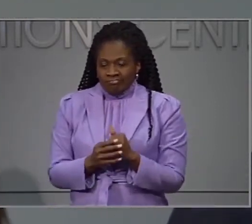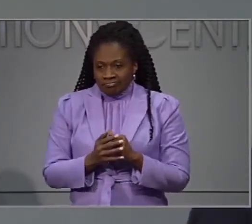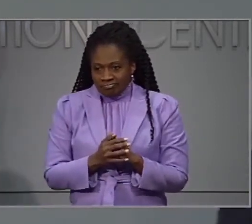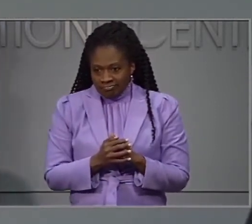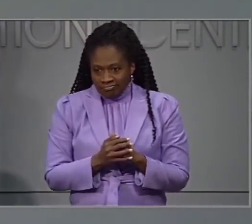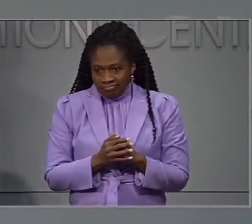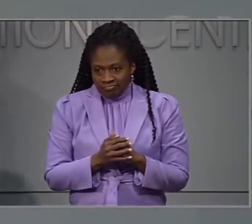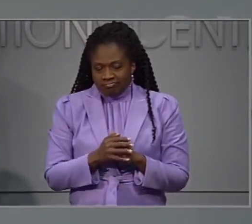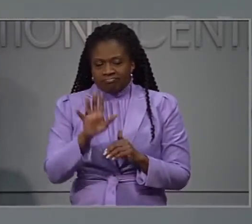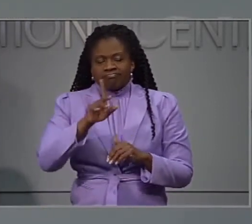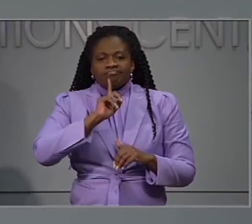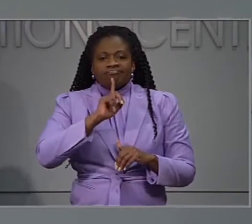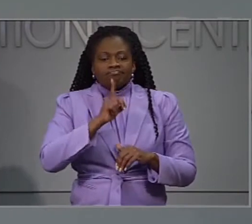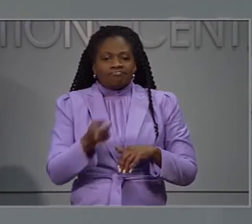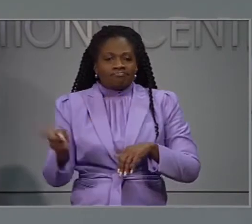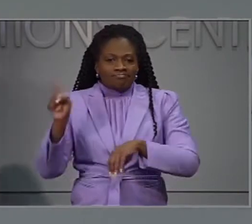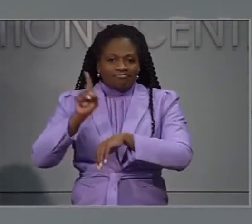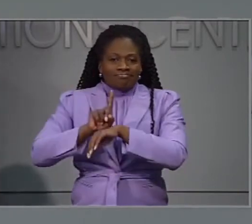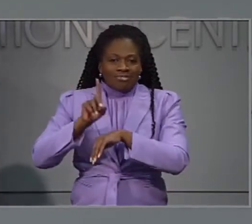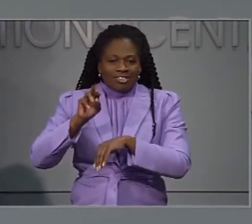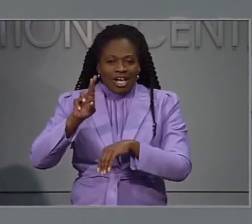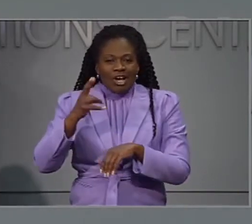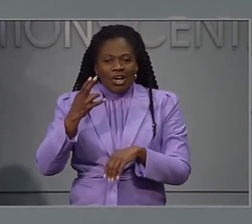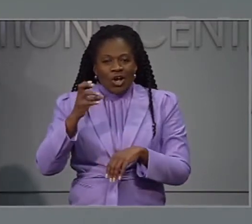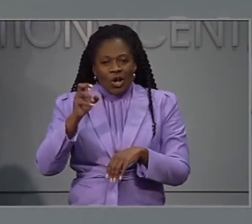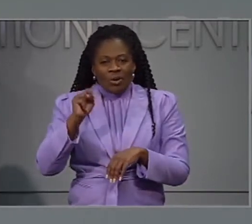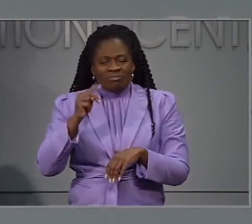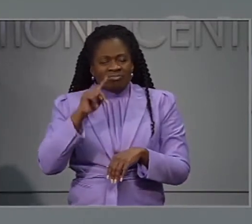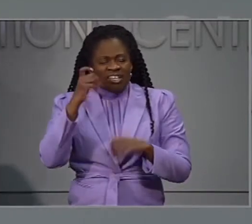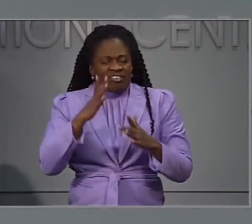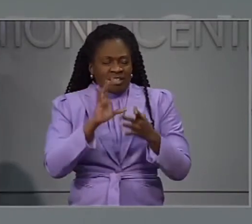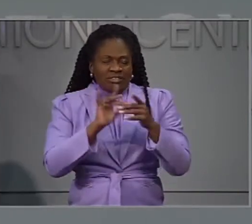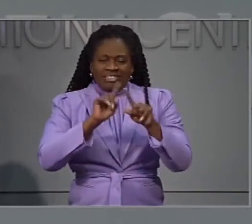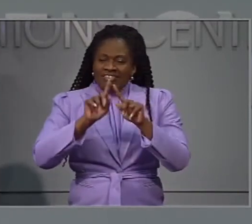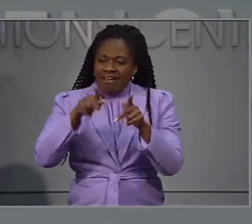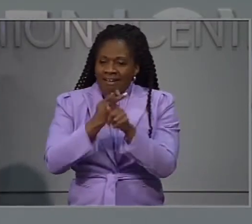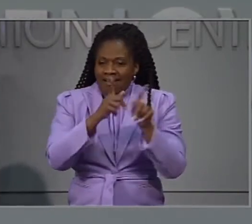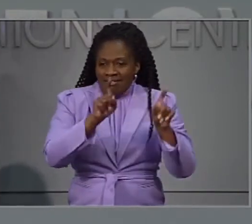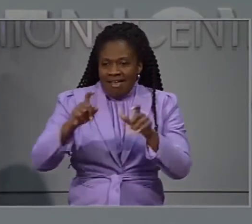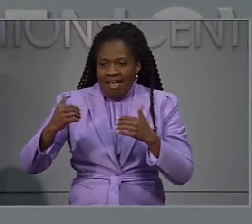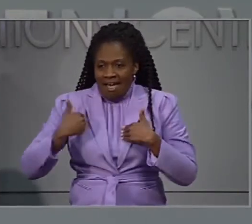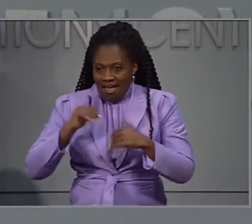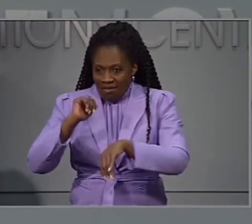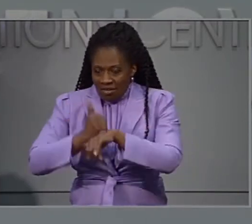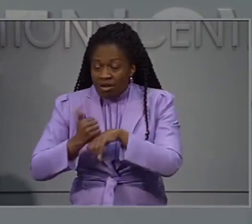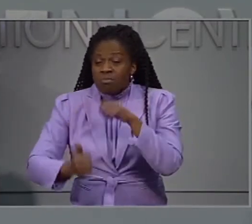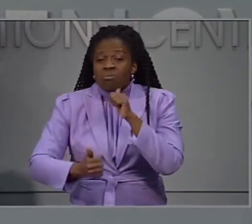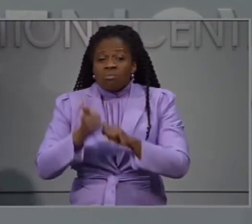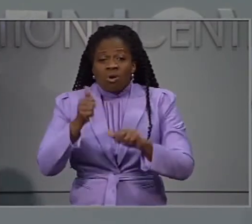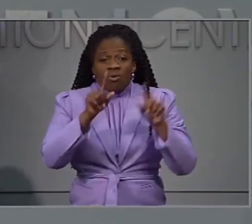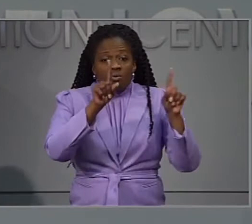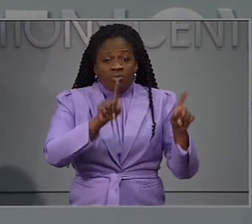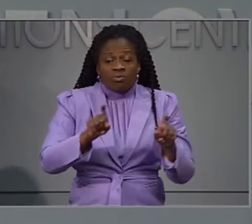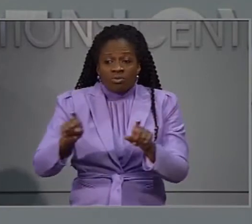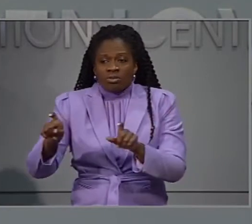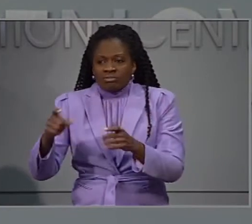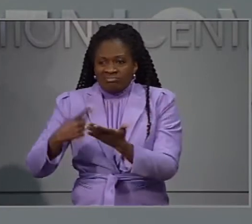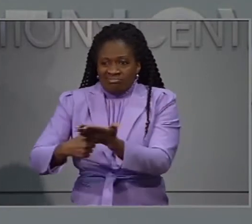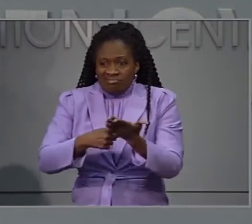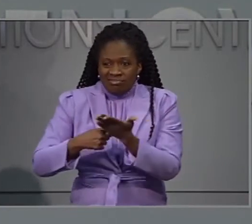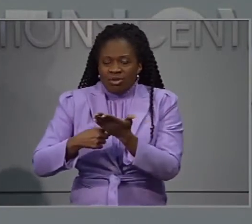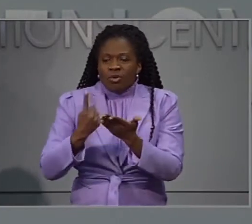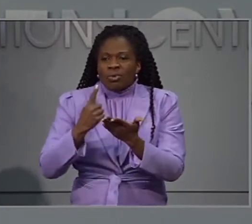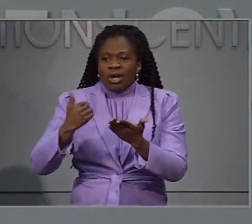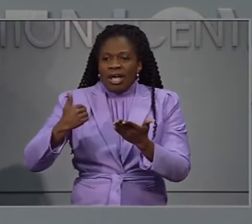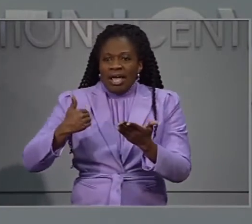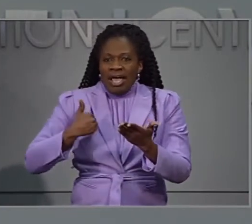Sure, thank you. So yes, as the governor mentioned, there are different types of testing. Most of the testing we've been talking about today is when someone